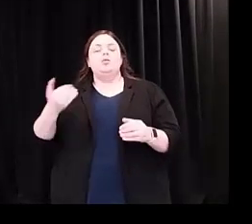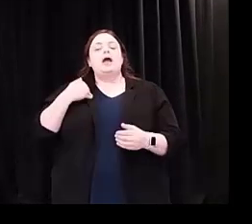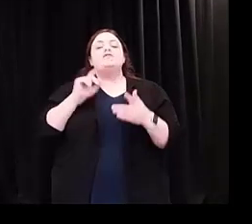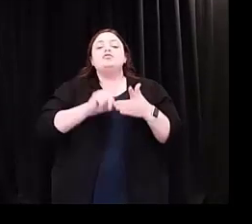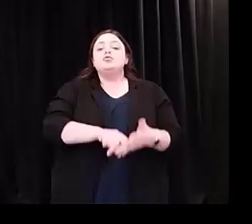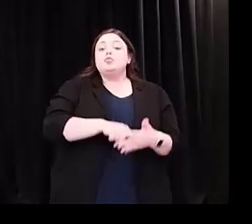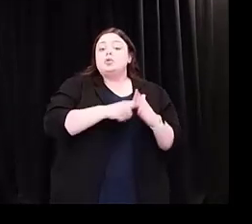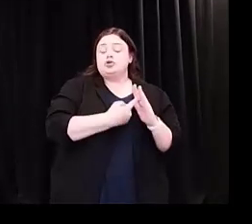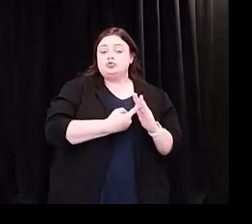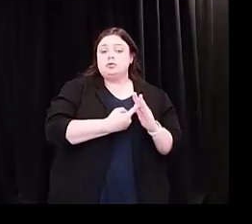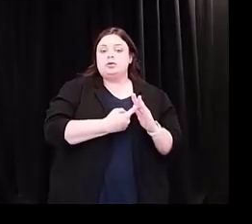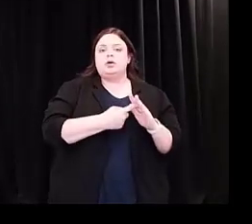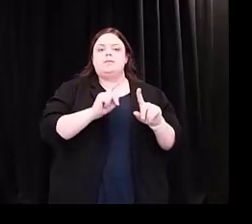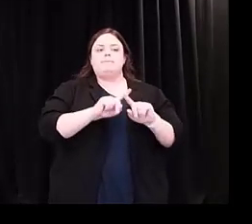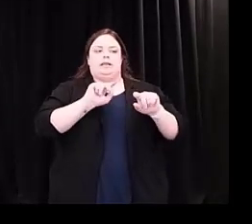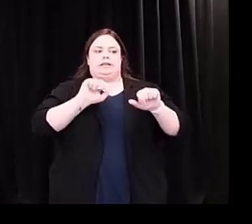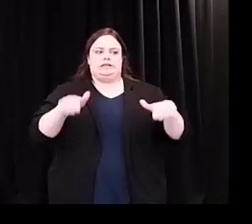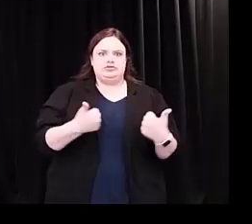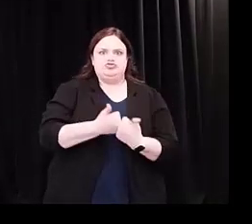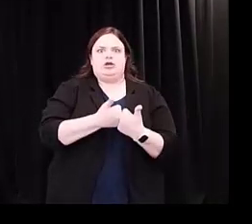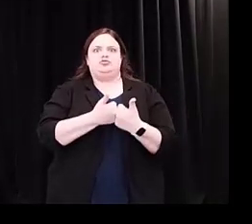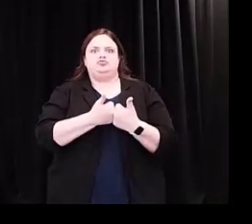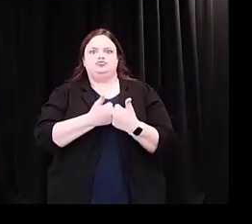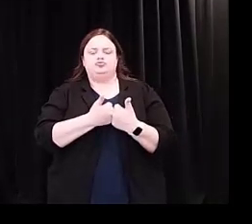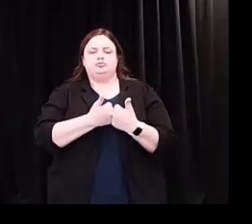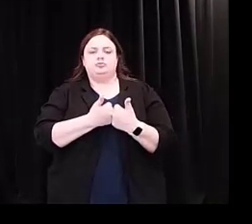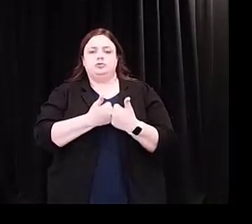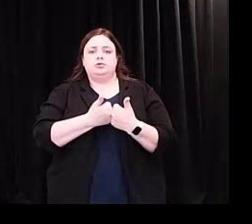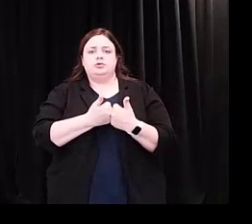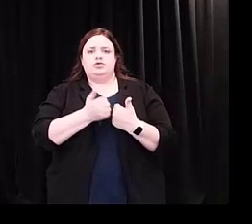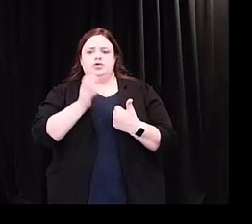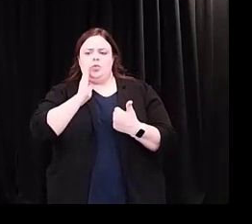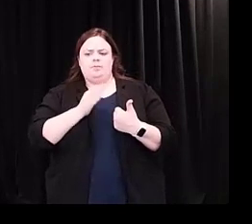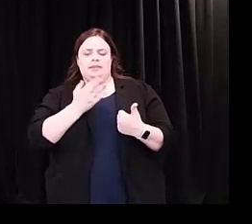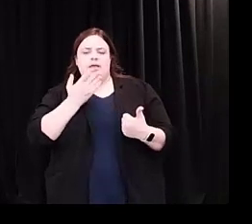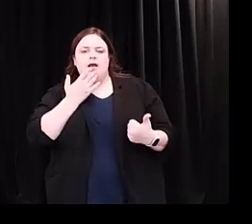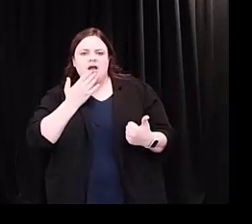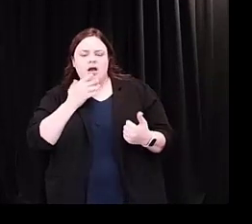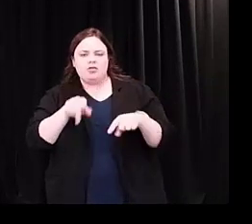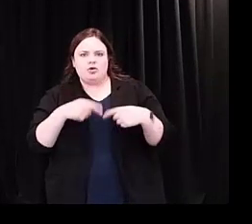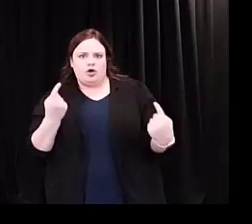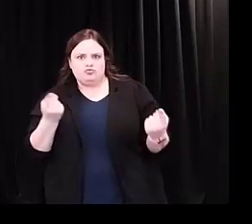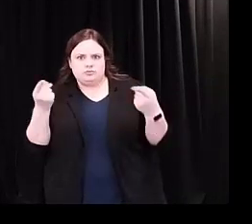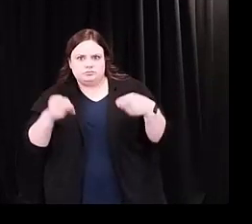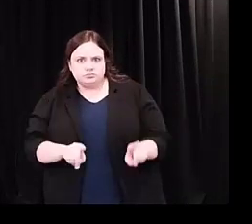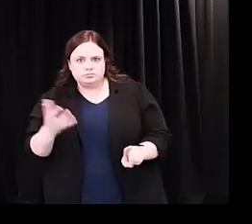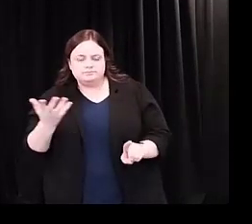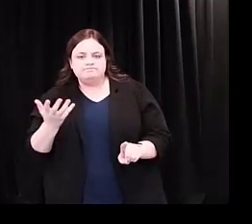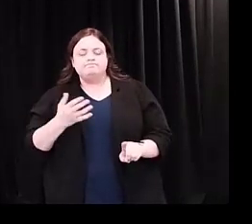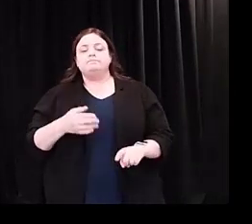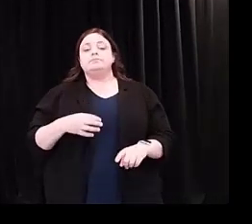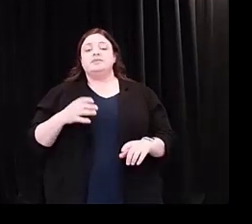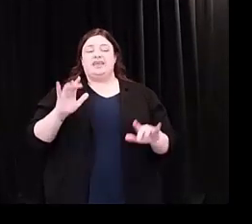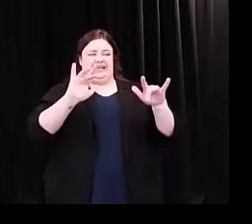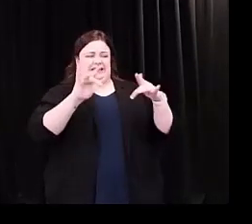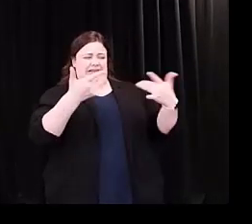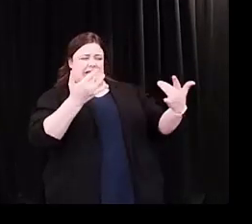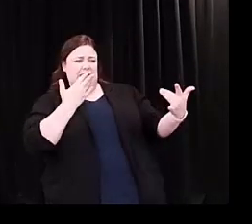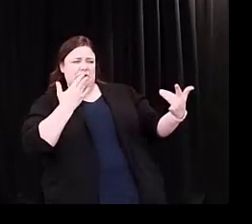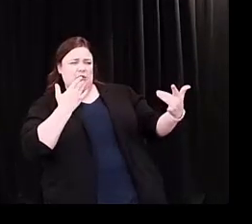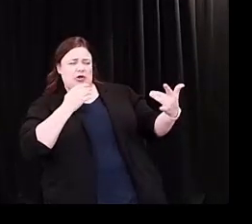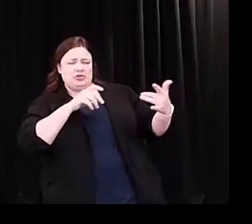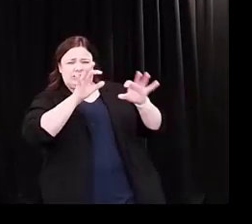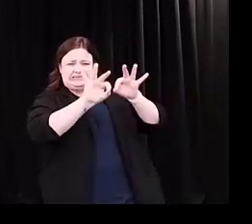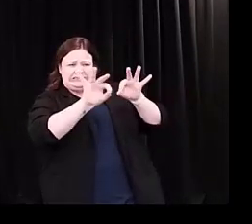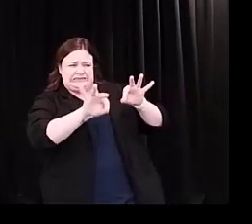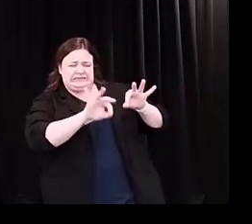but the challenges are going to be this color contrast that we have going on. Light text on a light background